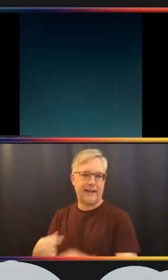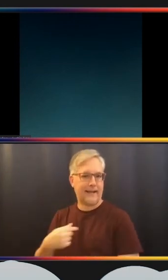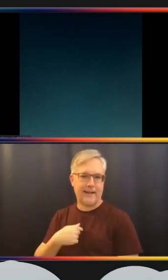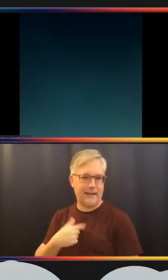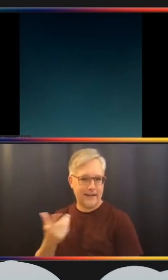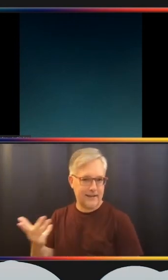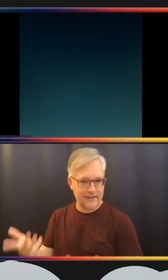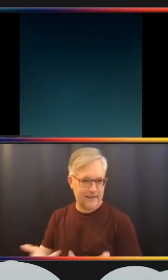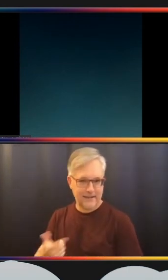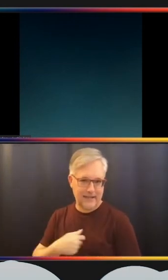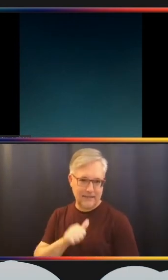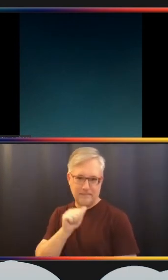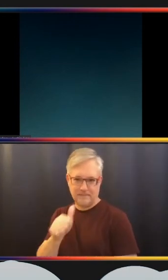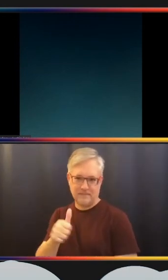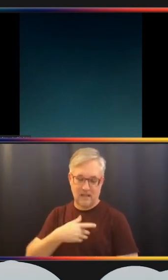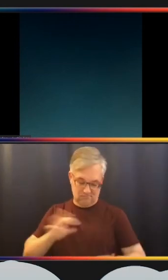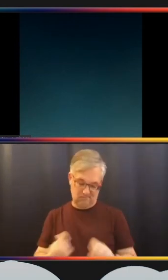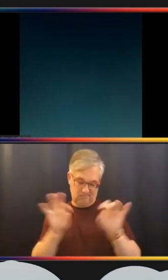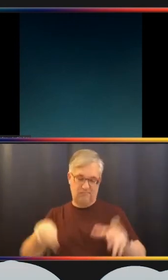I'm not culinary like